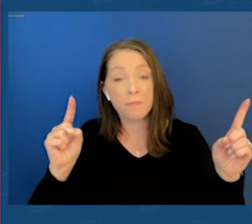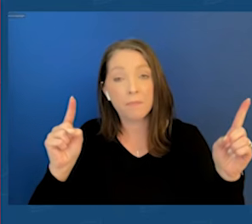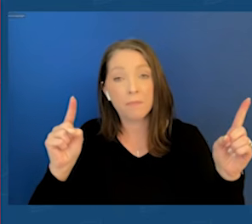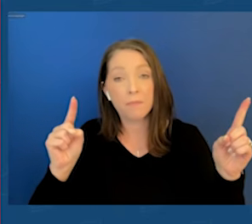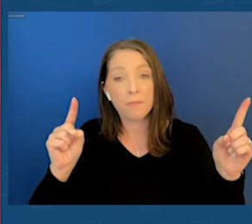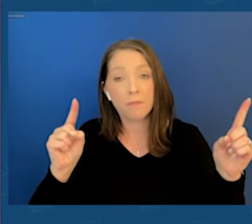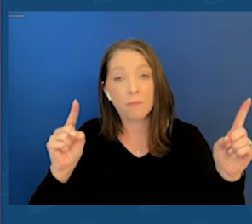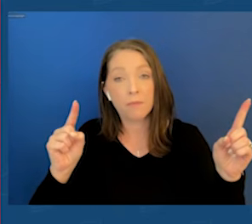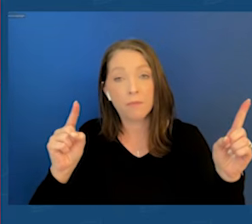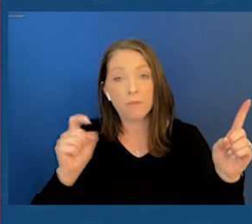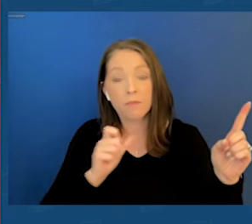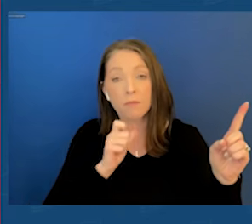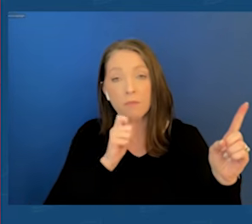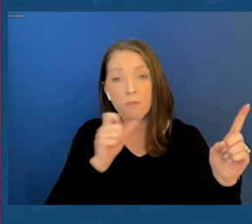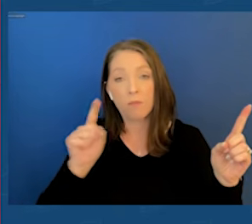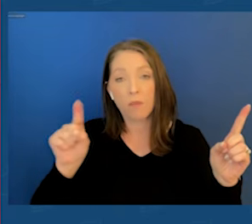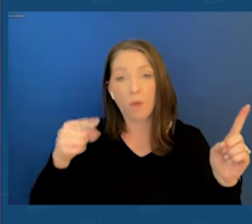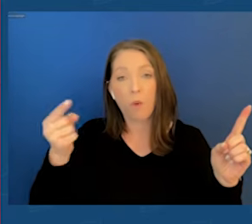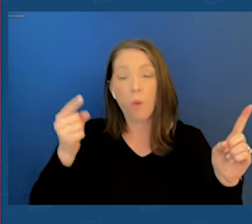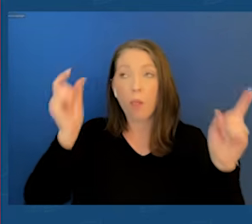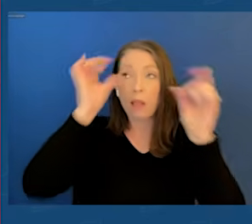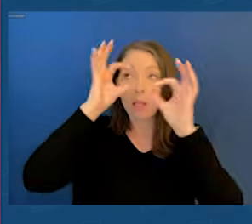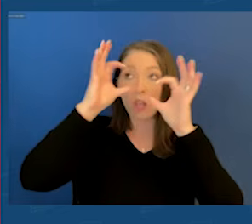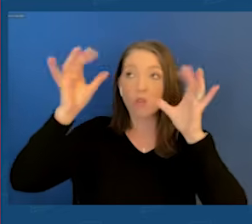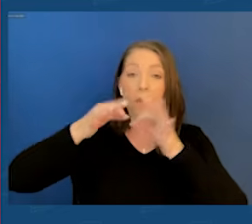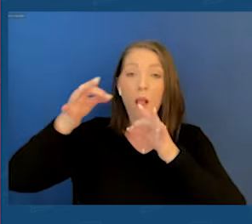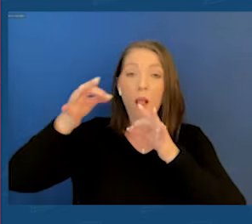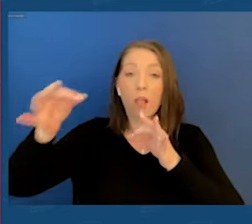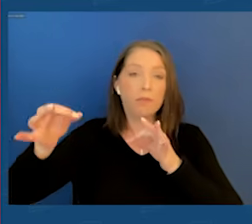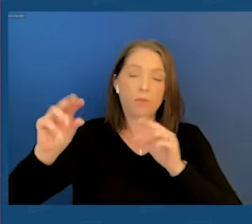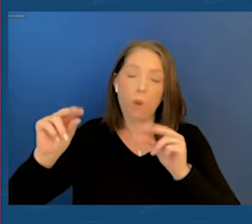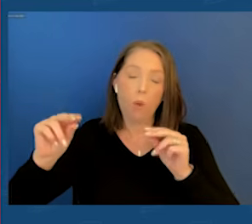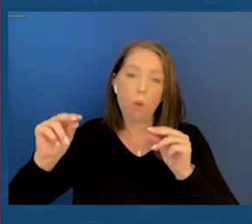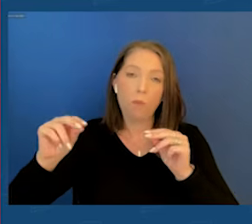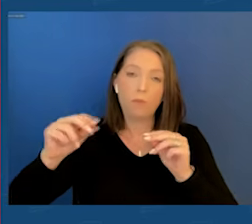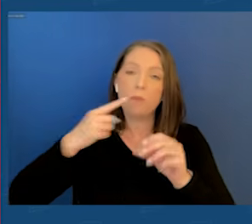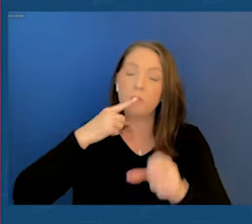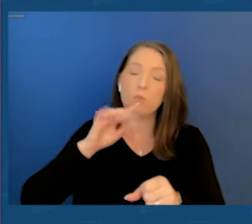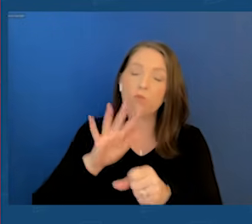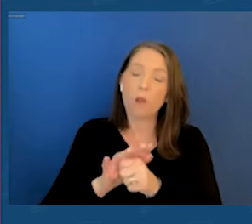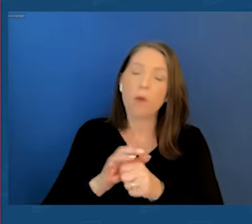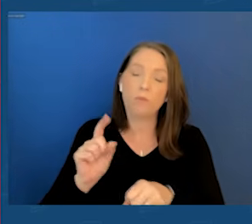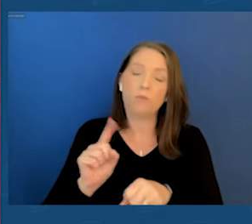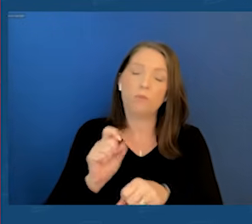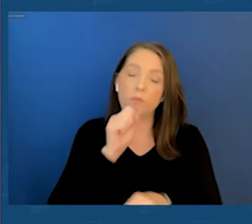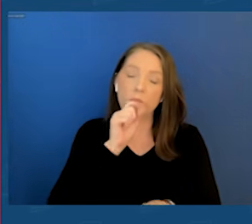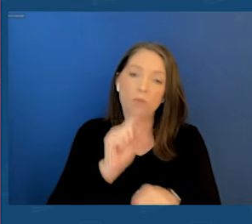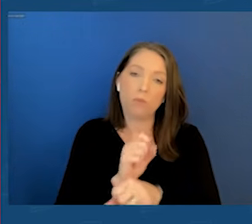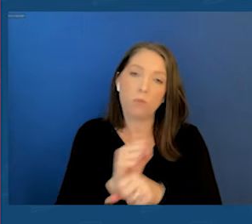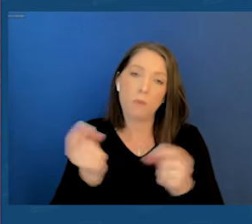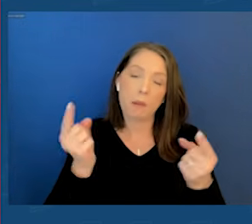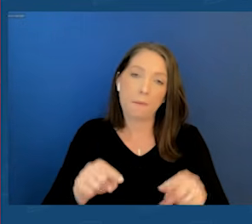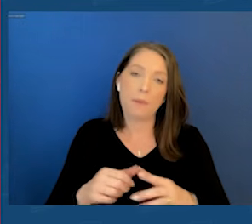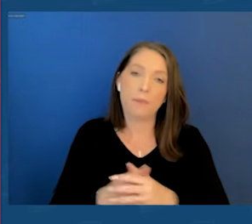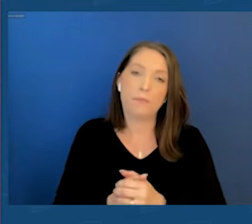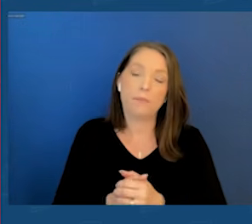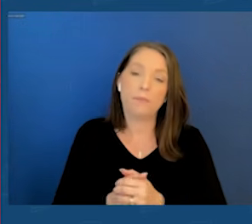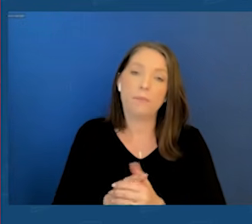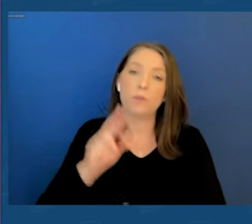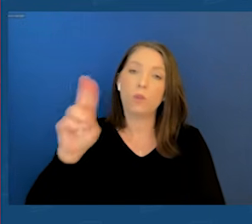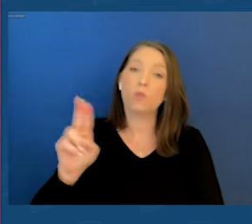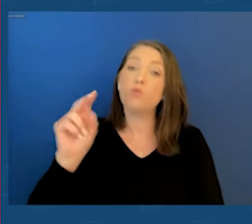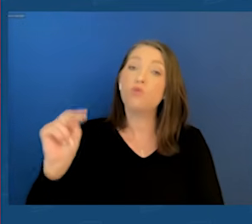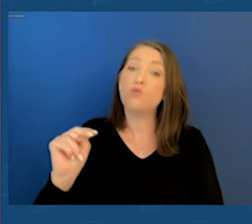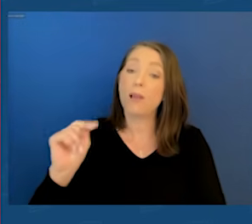that it's not just a dream deferred, but a promise fulfilled. And as proclaimed by the United Nations General Assembly,